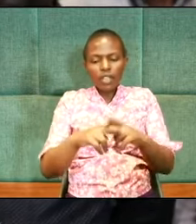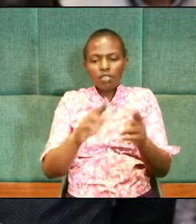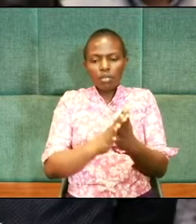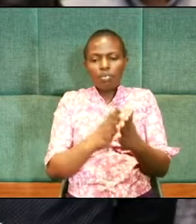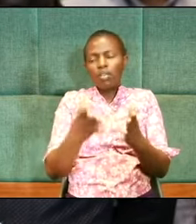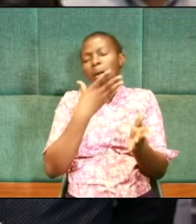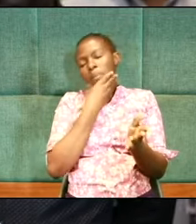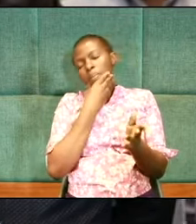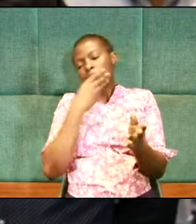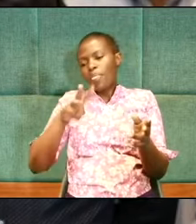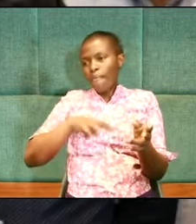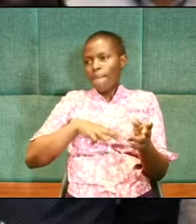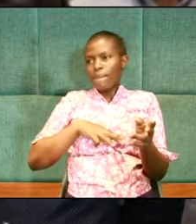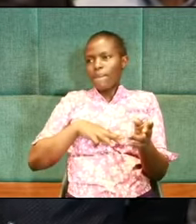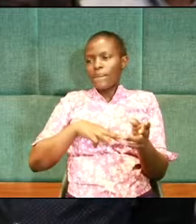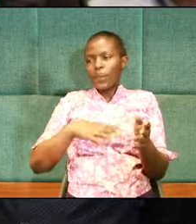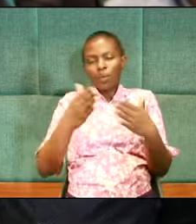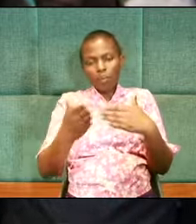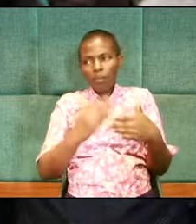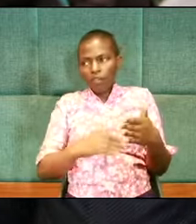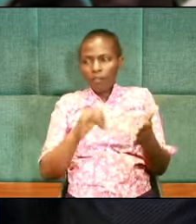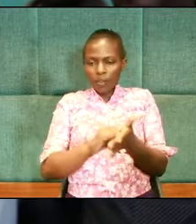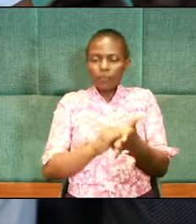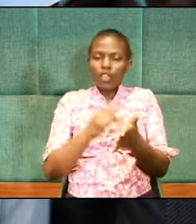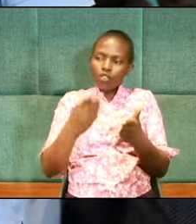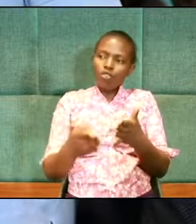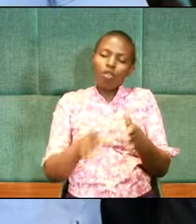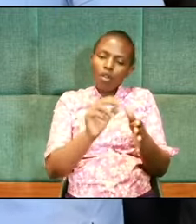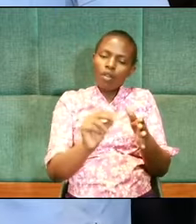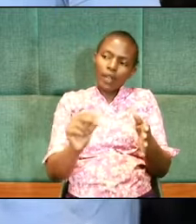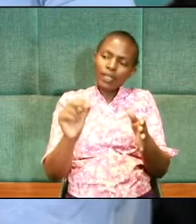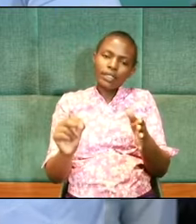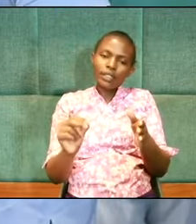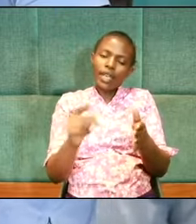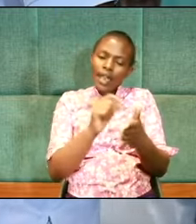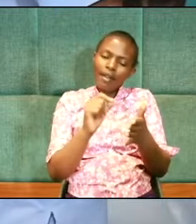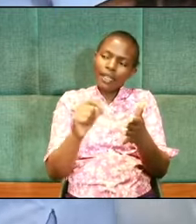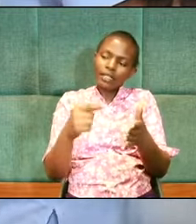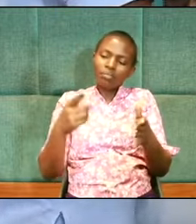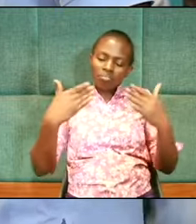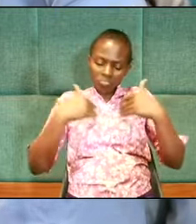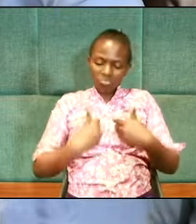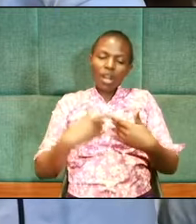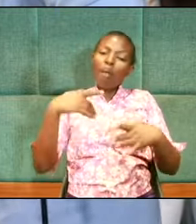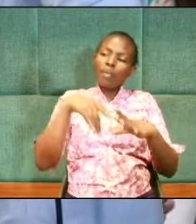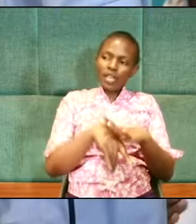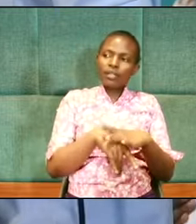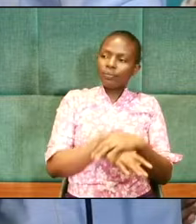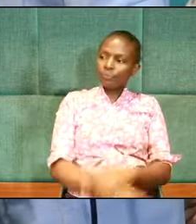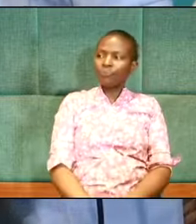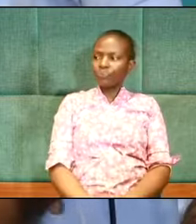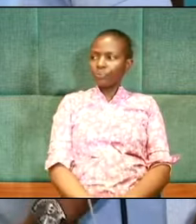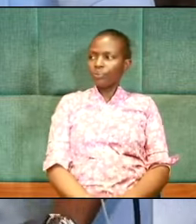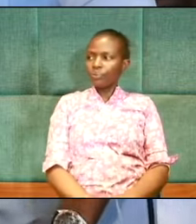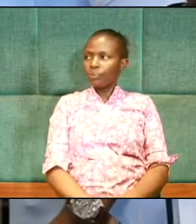God completely. As we sing this song, make that commitment. It is well. And those of you here, just